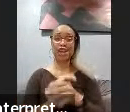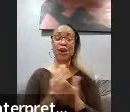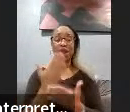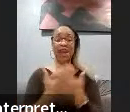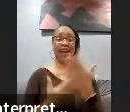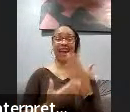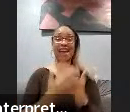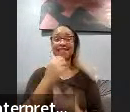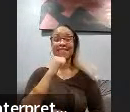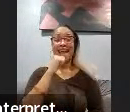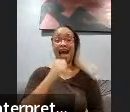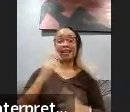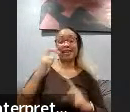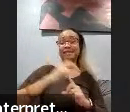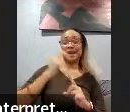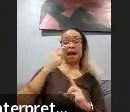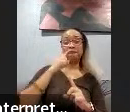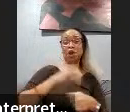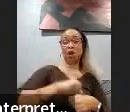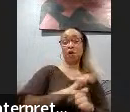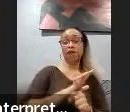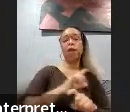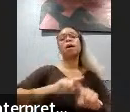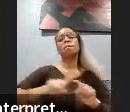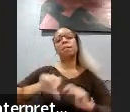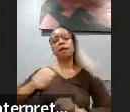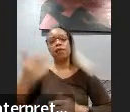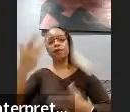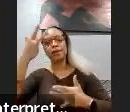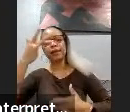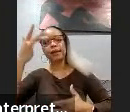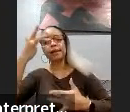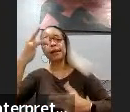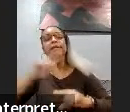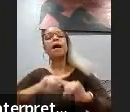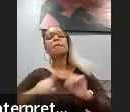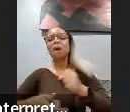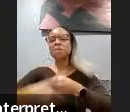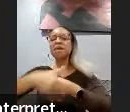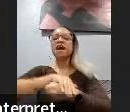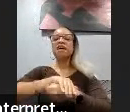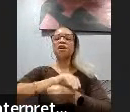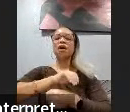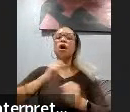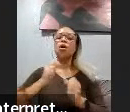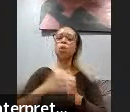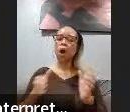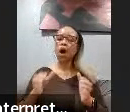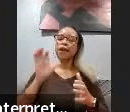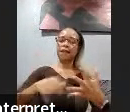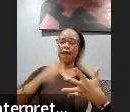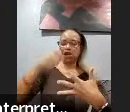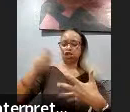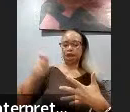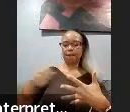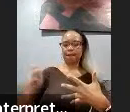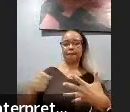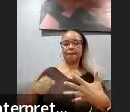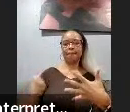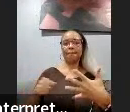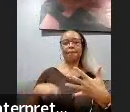around COVID, but it is for other illnesses. So we really cover a lot in that checklist. So